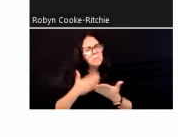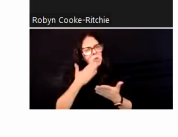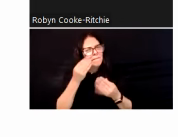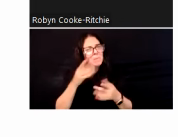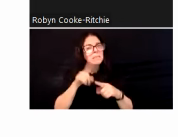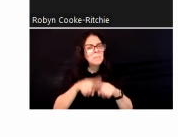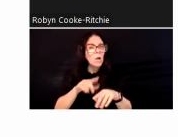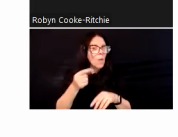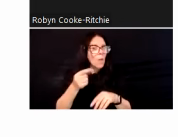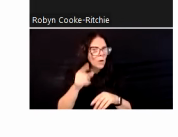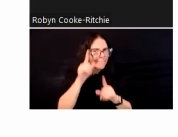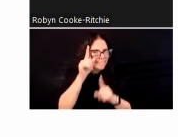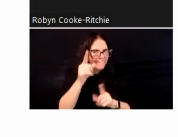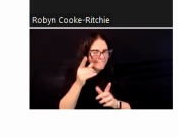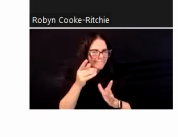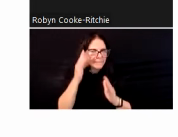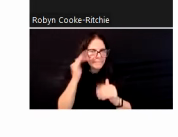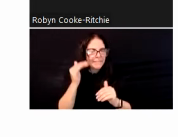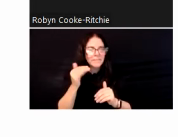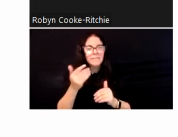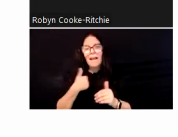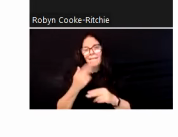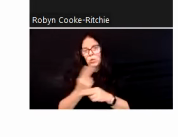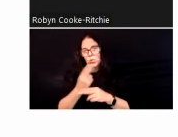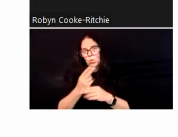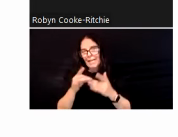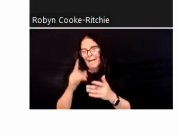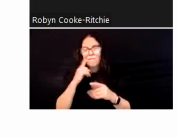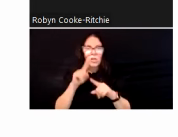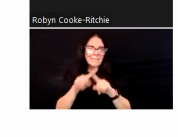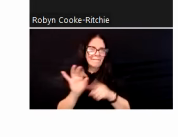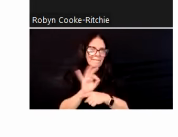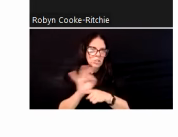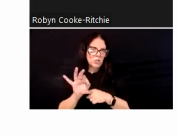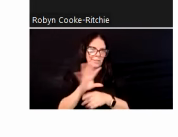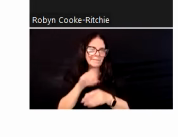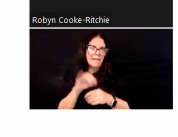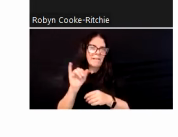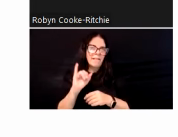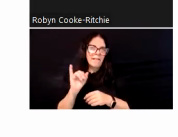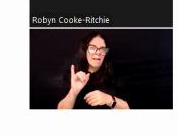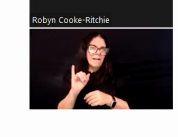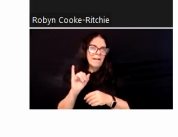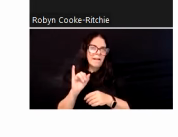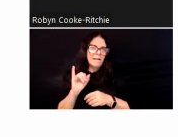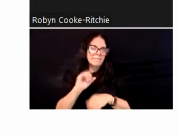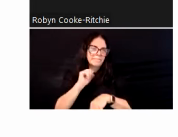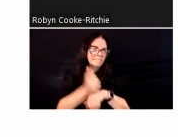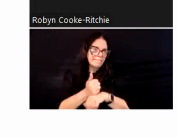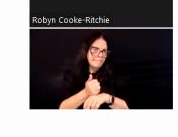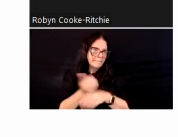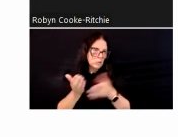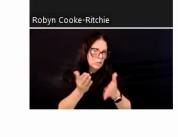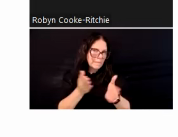looking for. There's user guides for doing different functions in CaMS, like creating and maintaining a service plan,